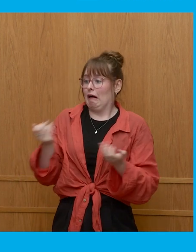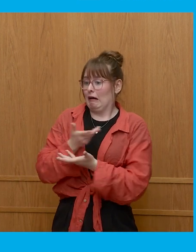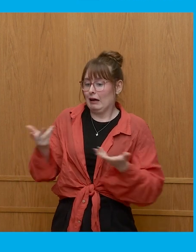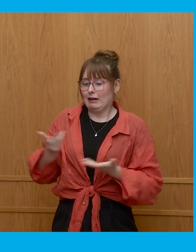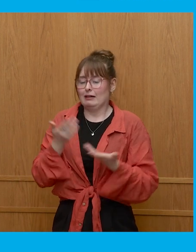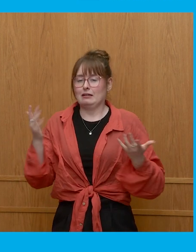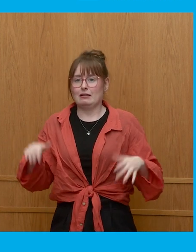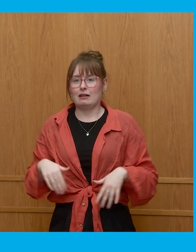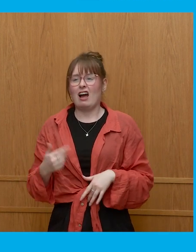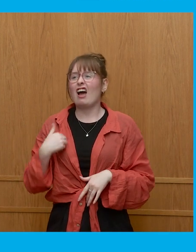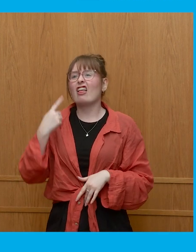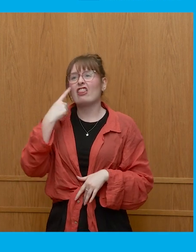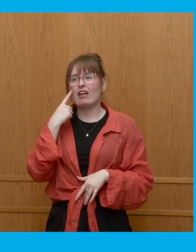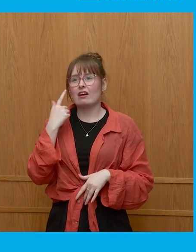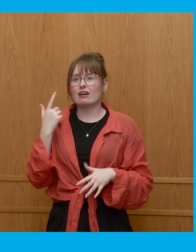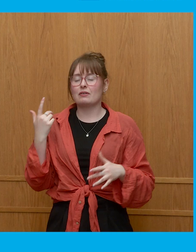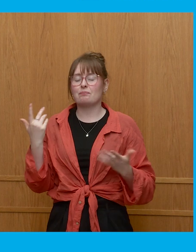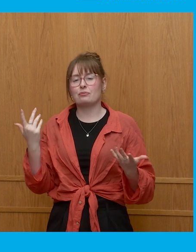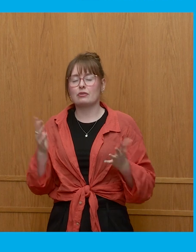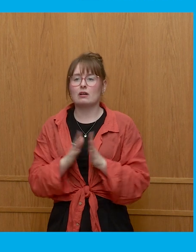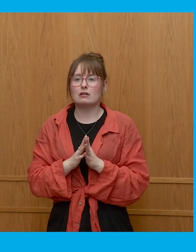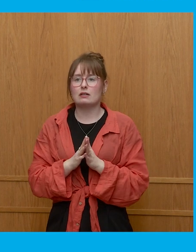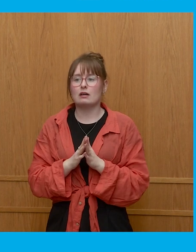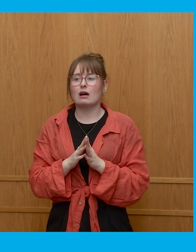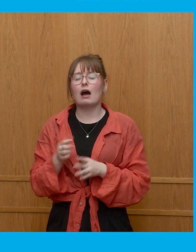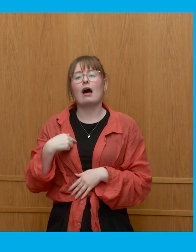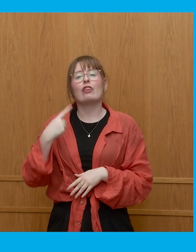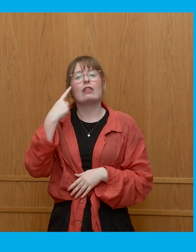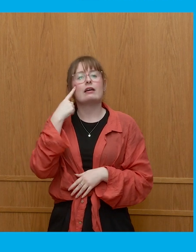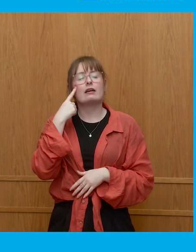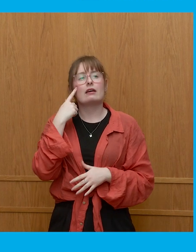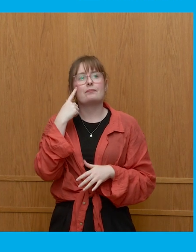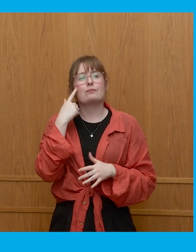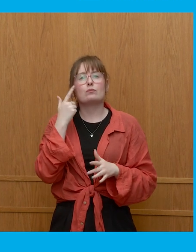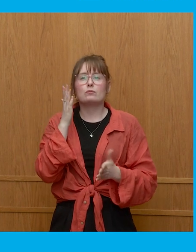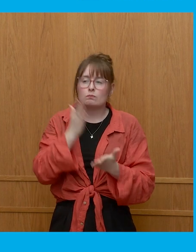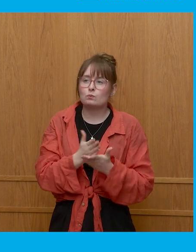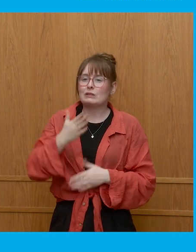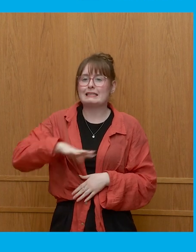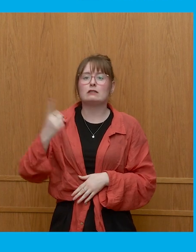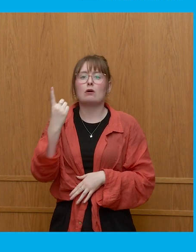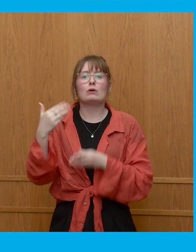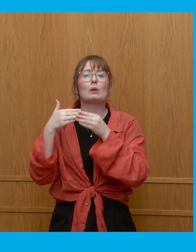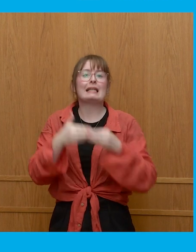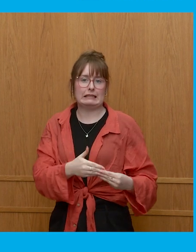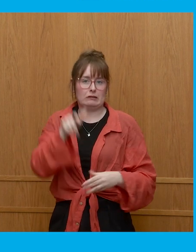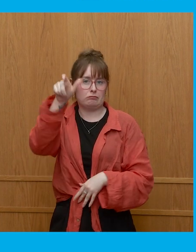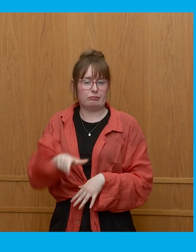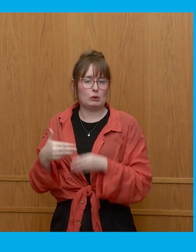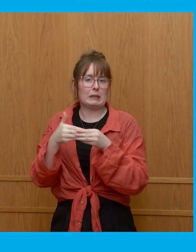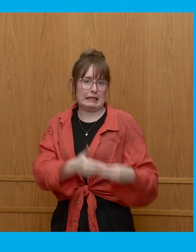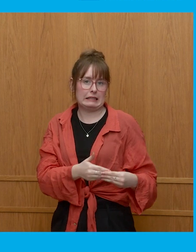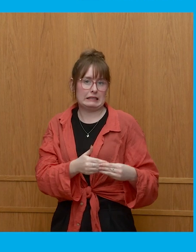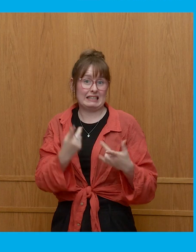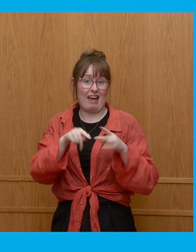Well, maybe to look at this year. Yeah. The kind of semi-quasi-political answer. I think you definitely need someone to lead in the if